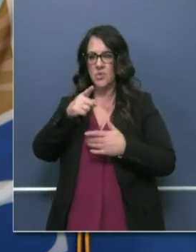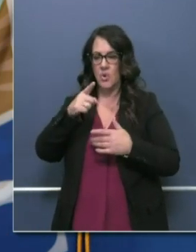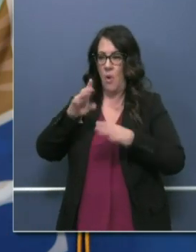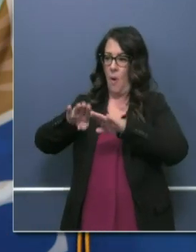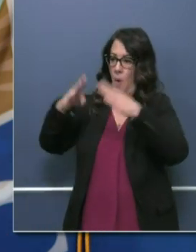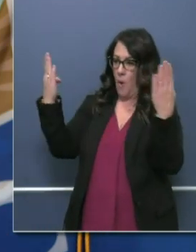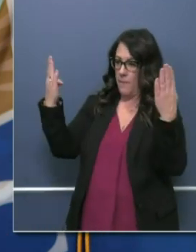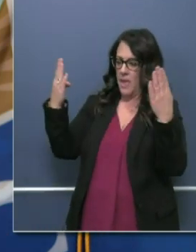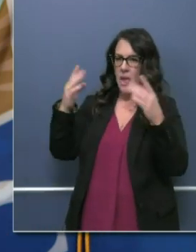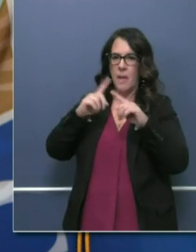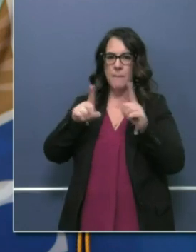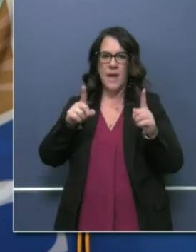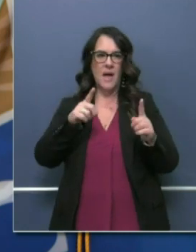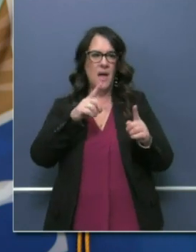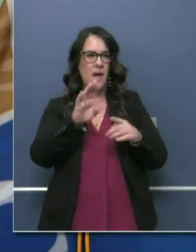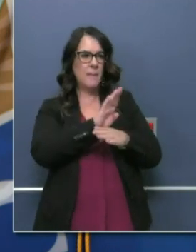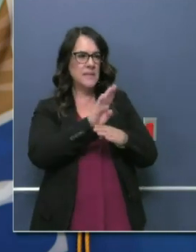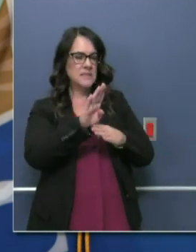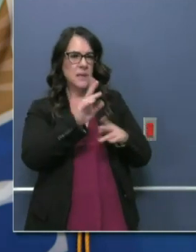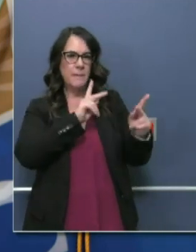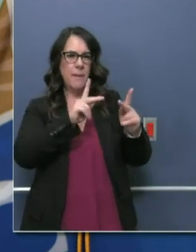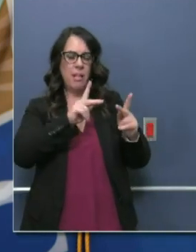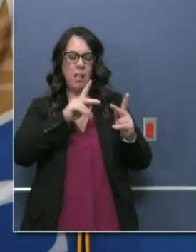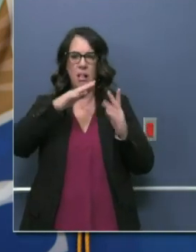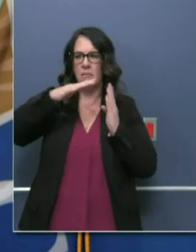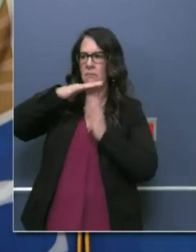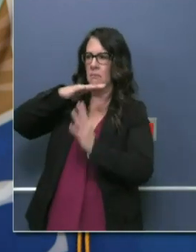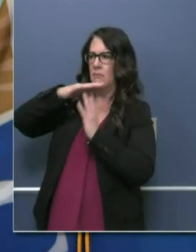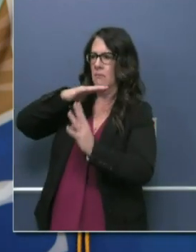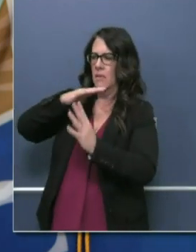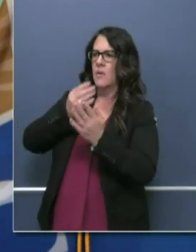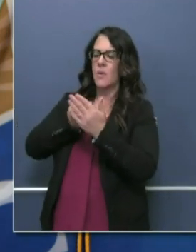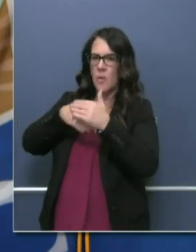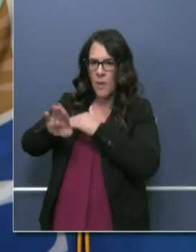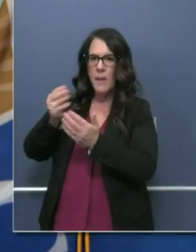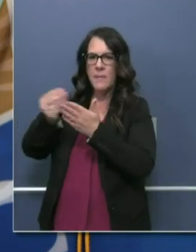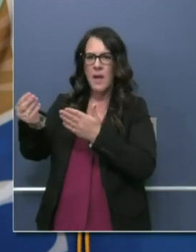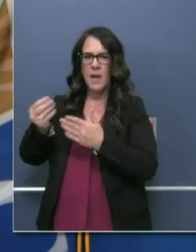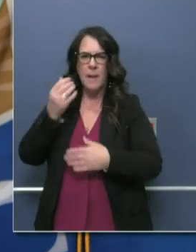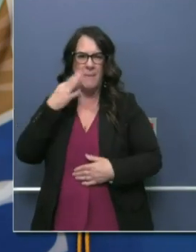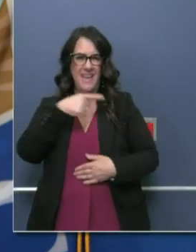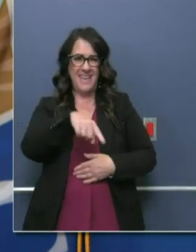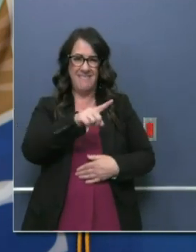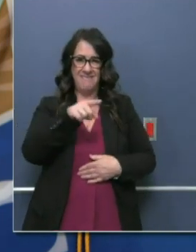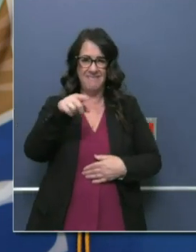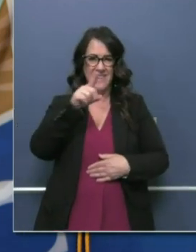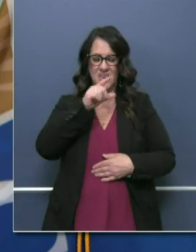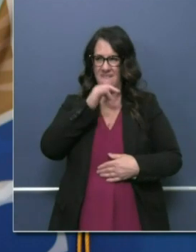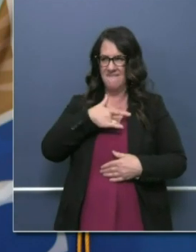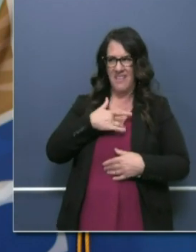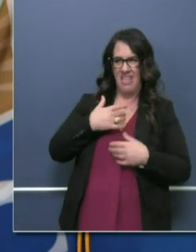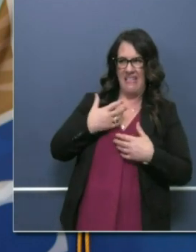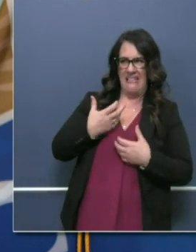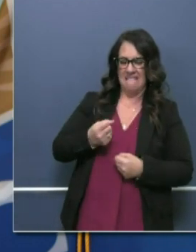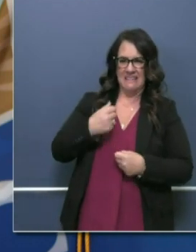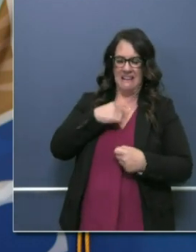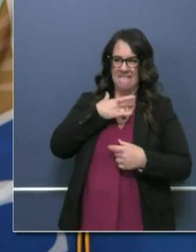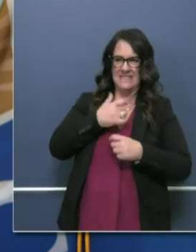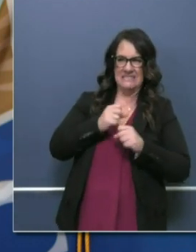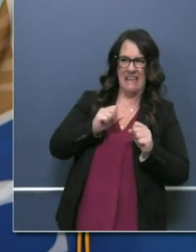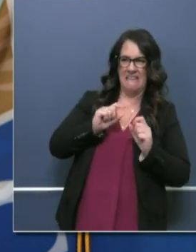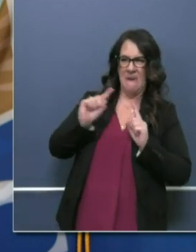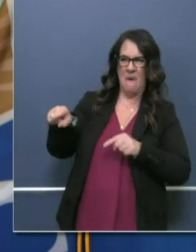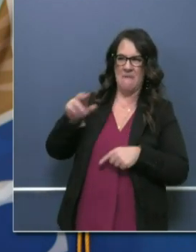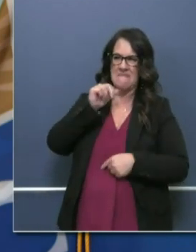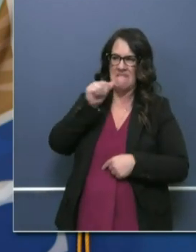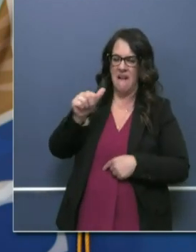you don't open your economy without customers that are willing, feel confident and safe that their health needs are